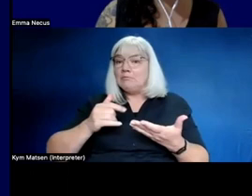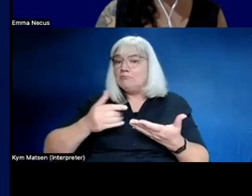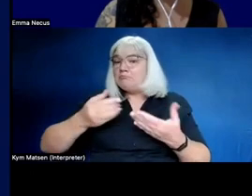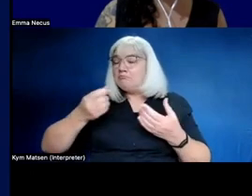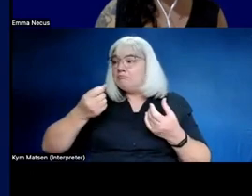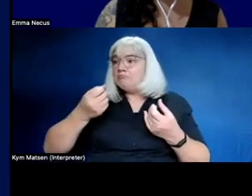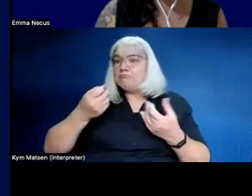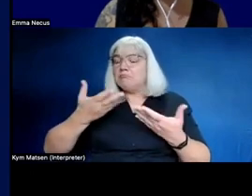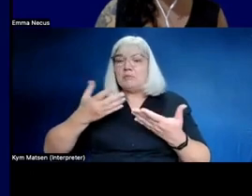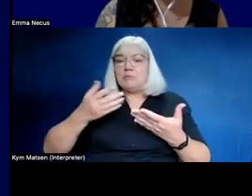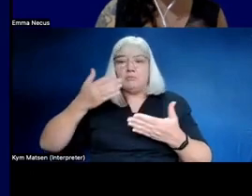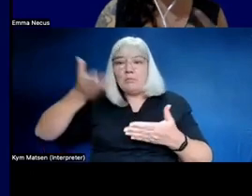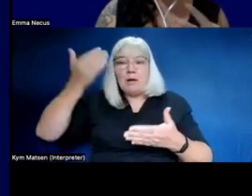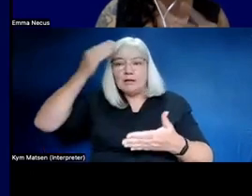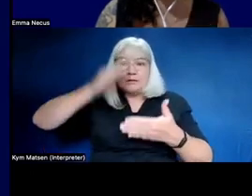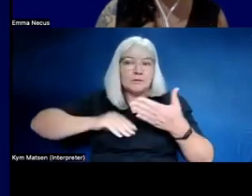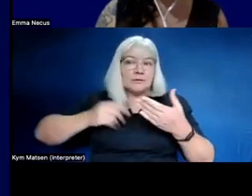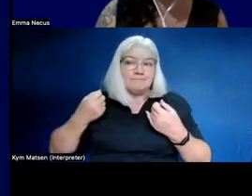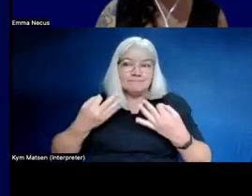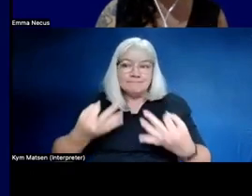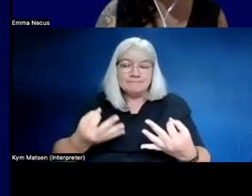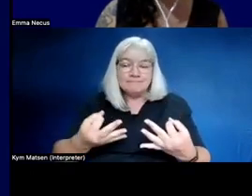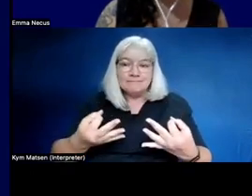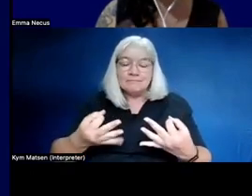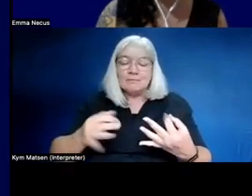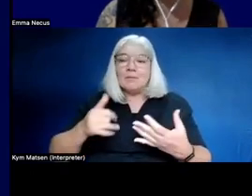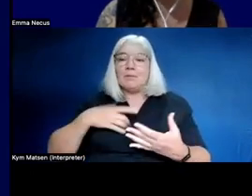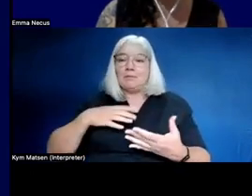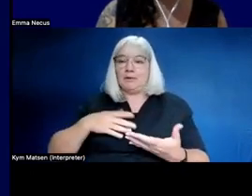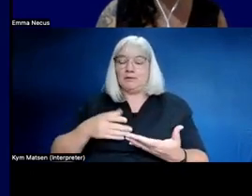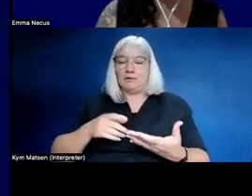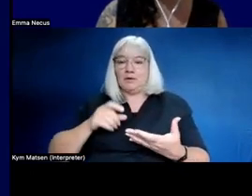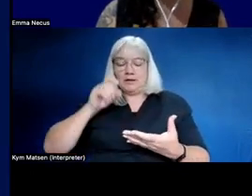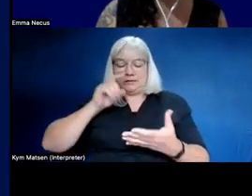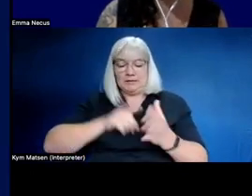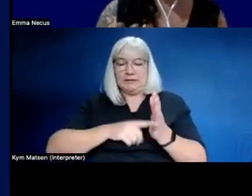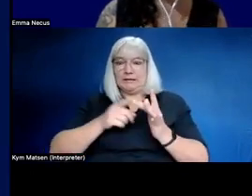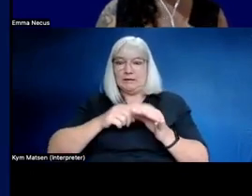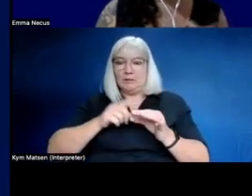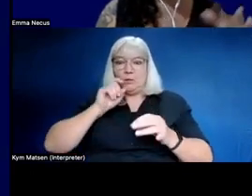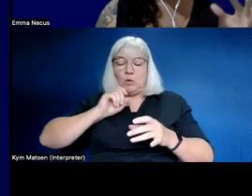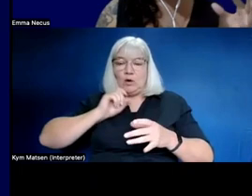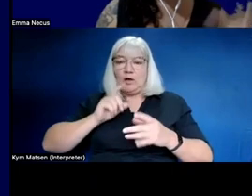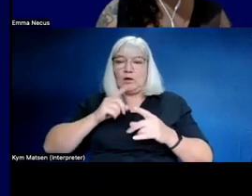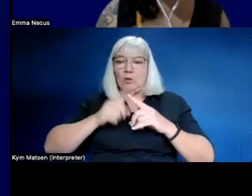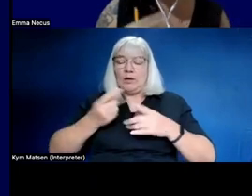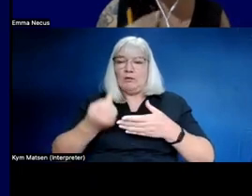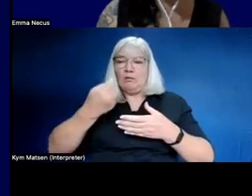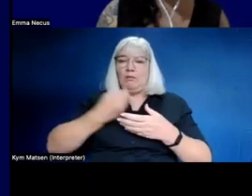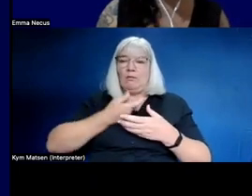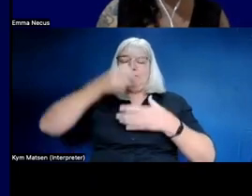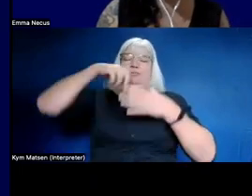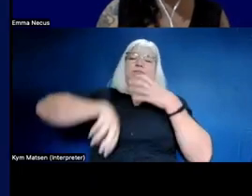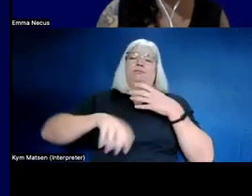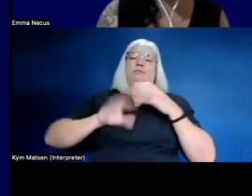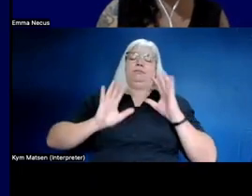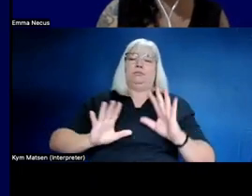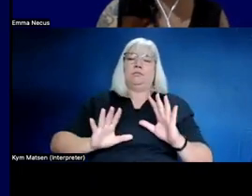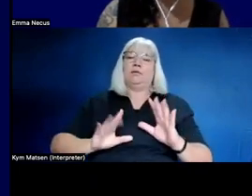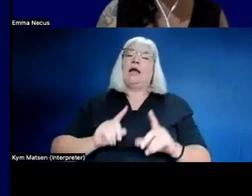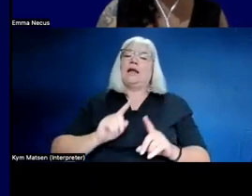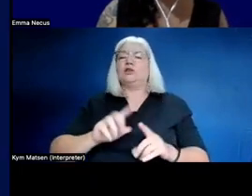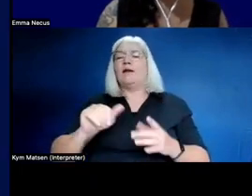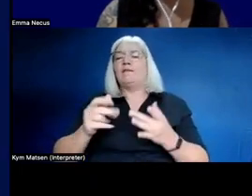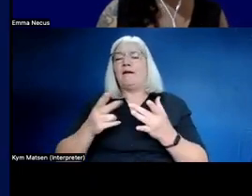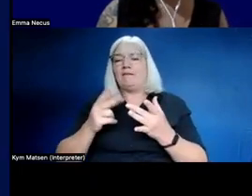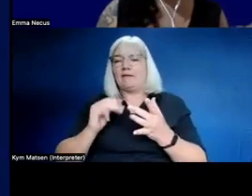with them, because liquids move fast and may fall on her, and Zoe also has some sensory needs which